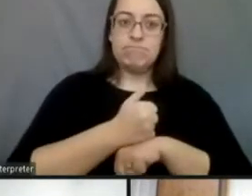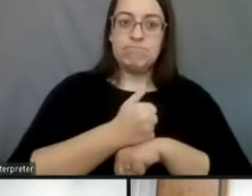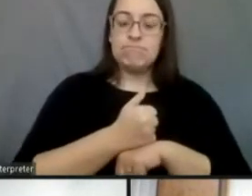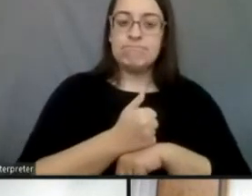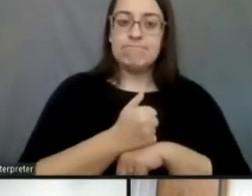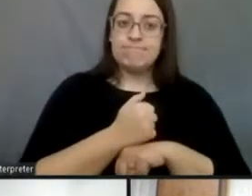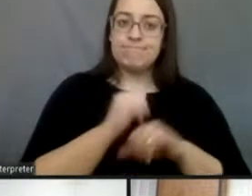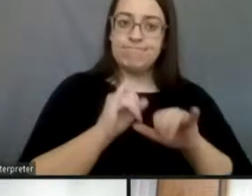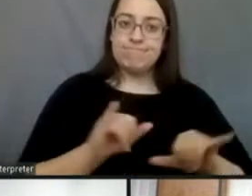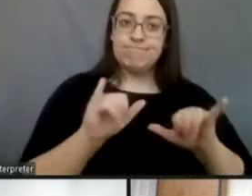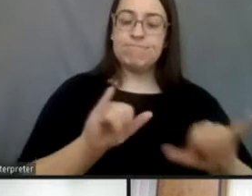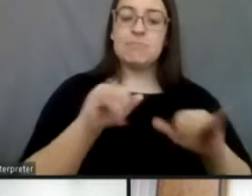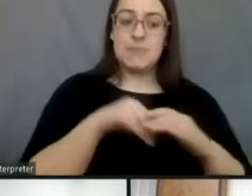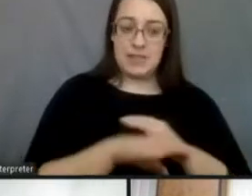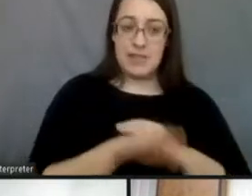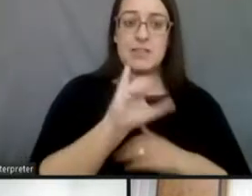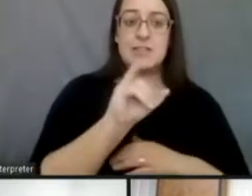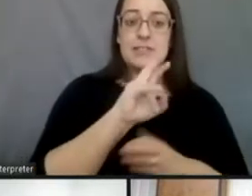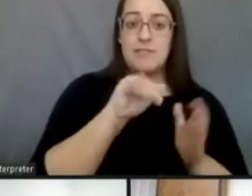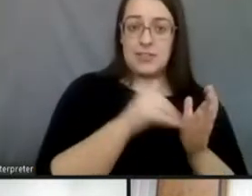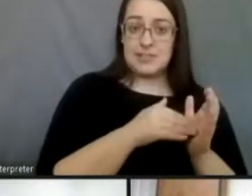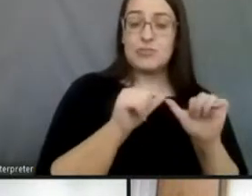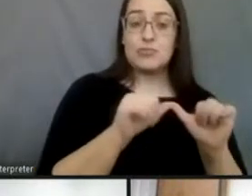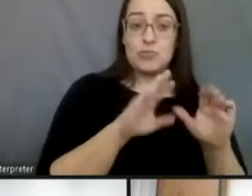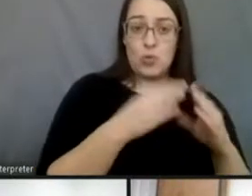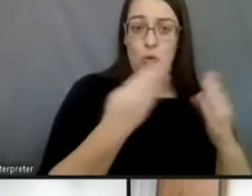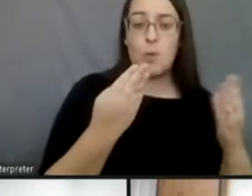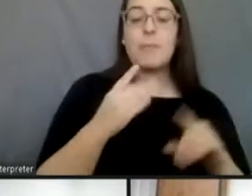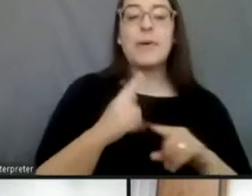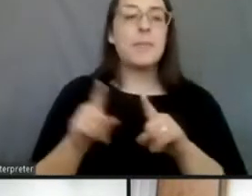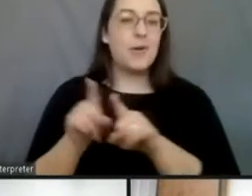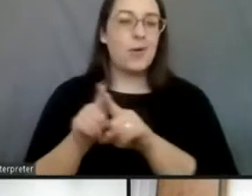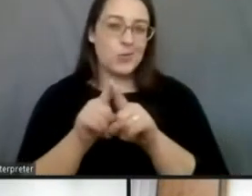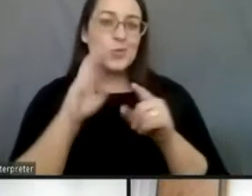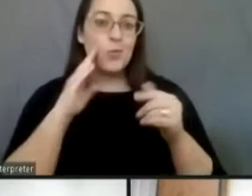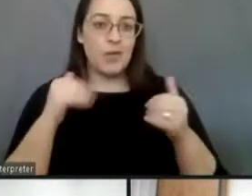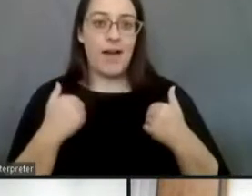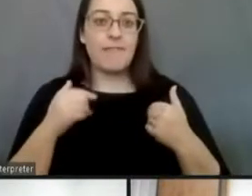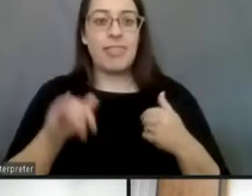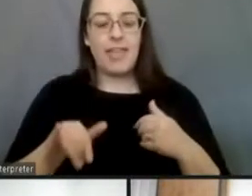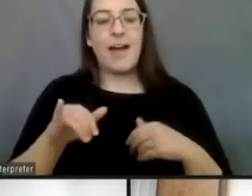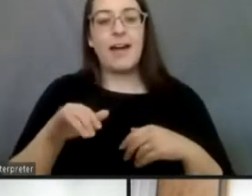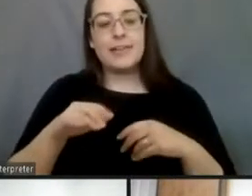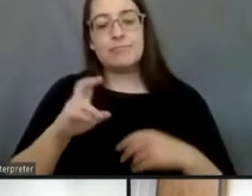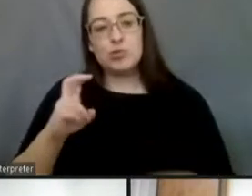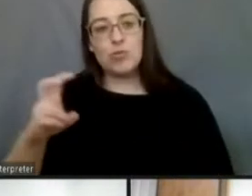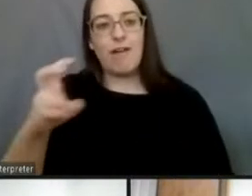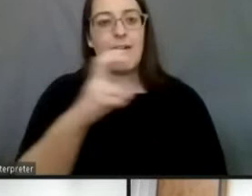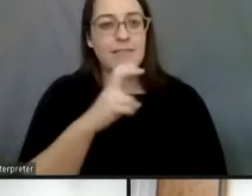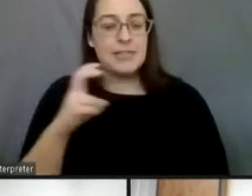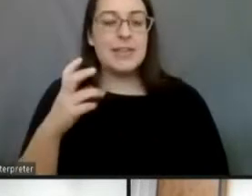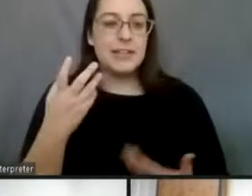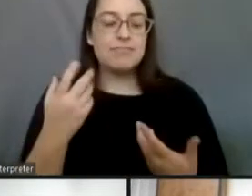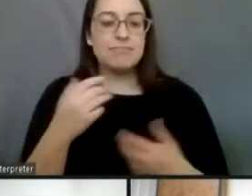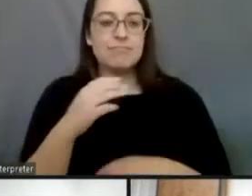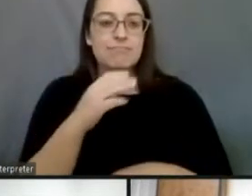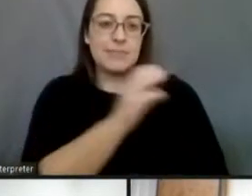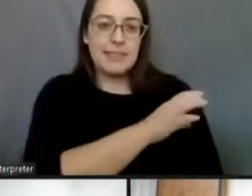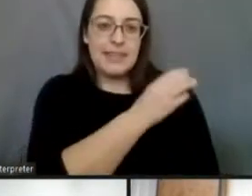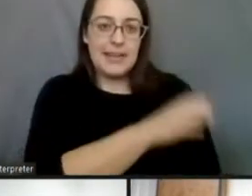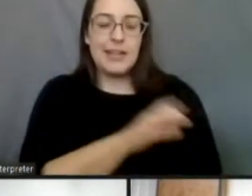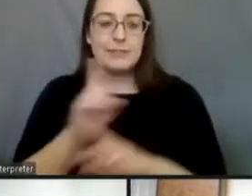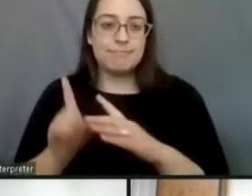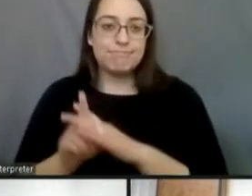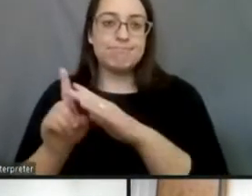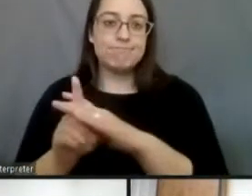and be vaccinated. And so we will still have the clinic at the Civic Center, but we'll also add in additional mobile clinics